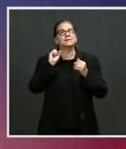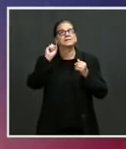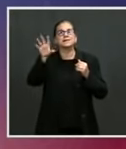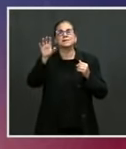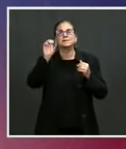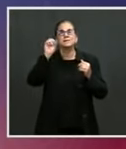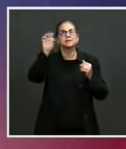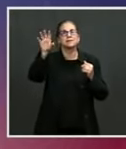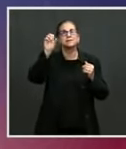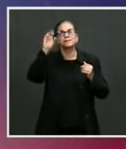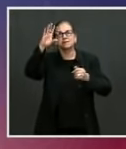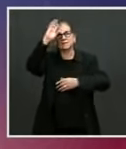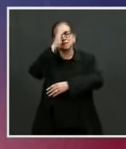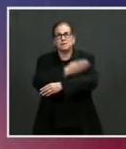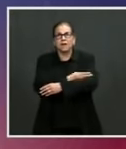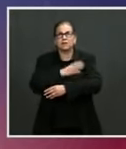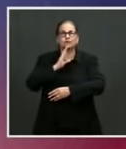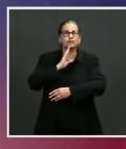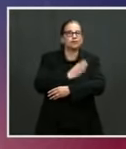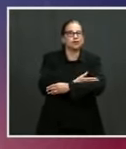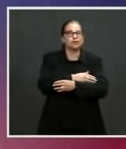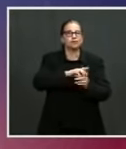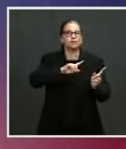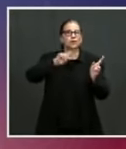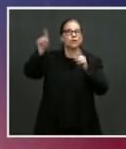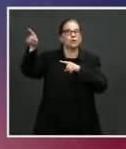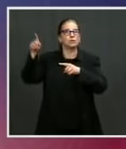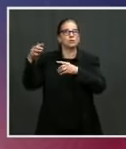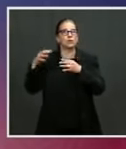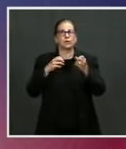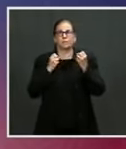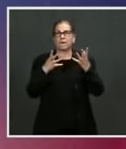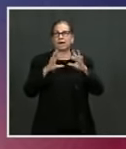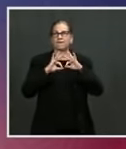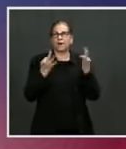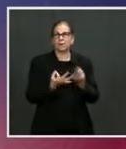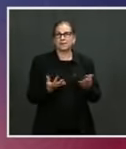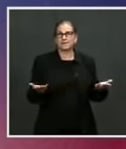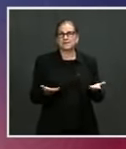those on the home front have also been on the front lines.